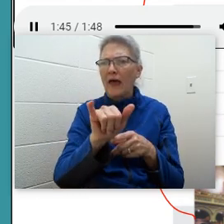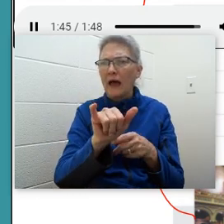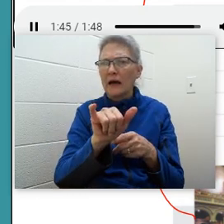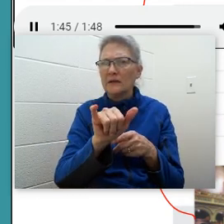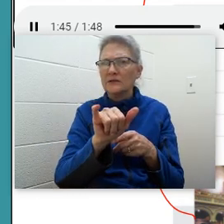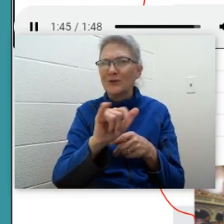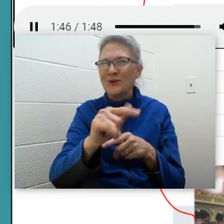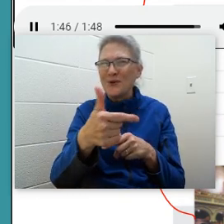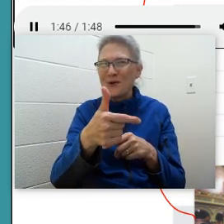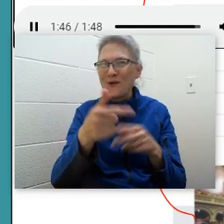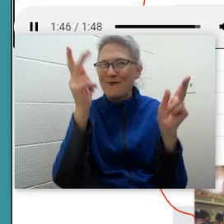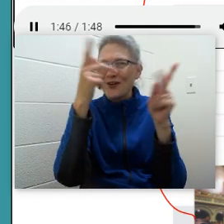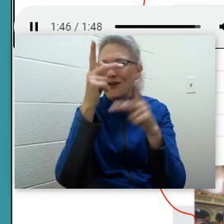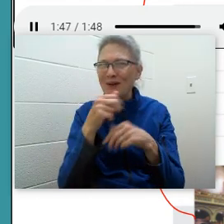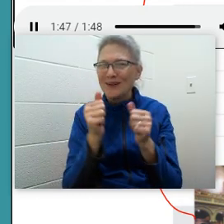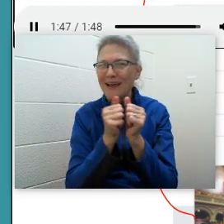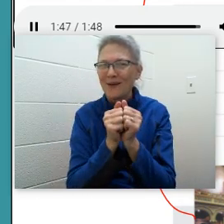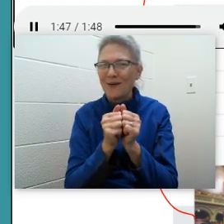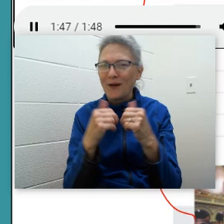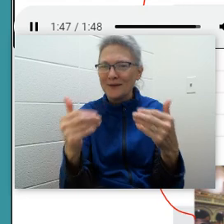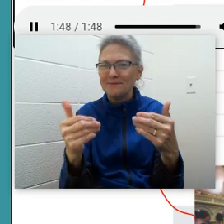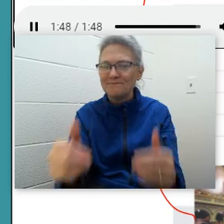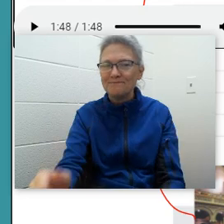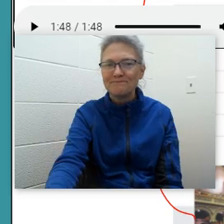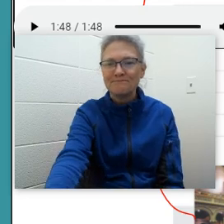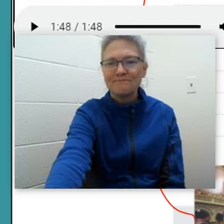branch. Let's figure that out together.